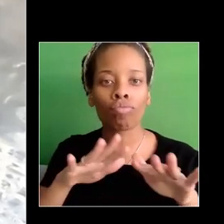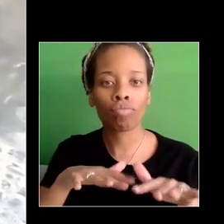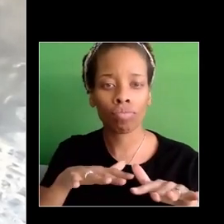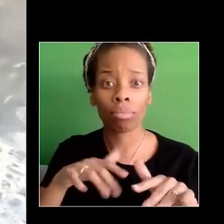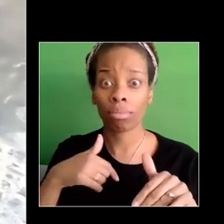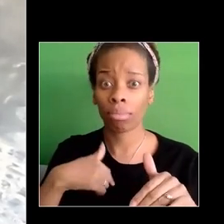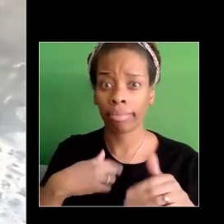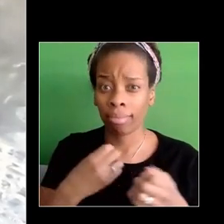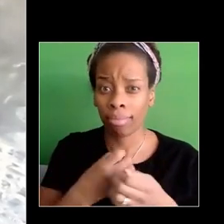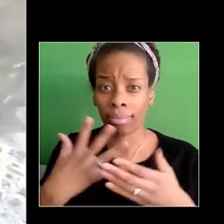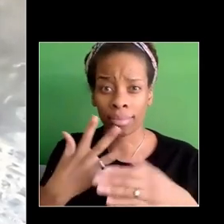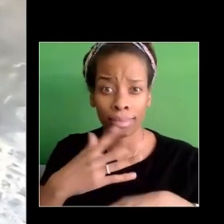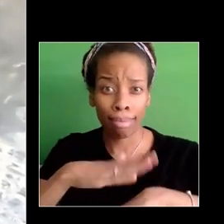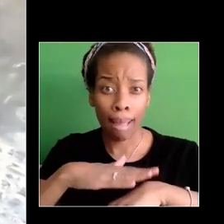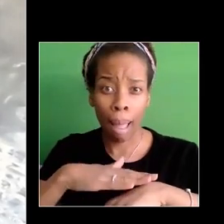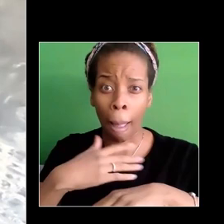to do it. So